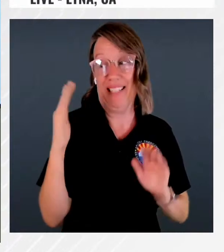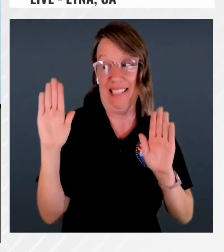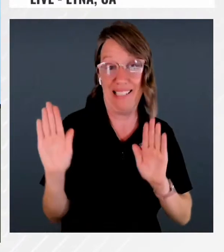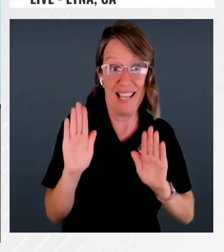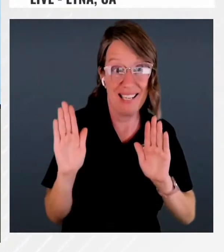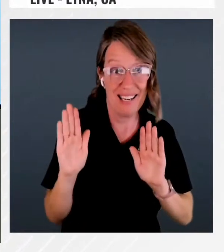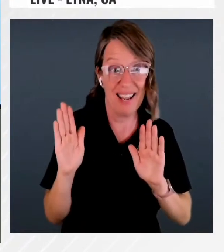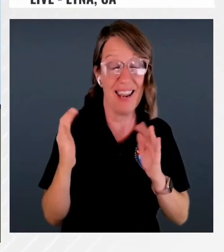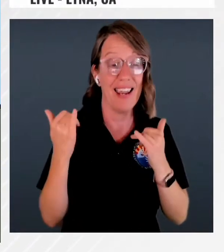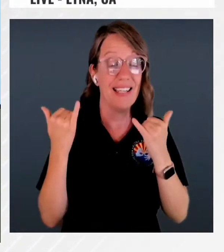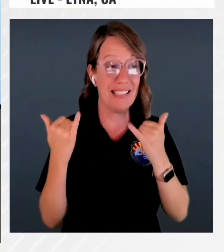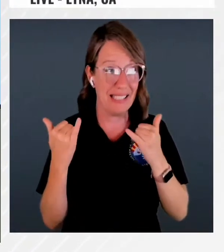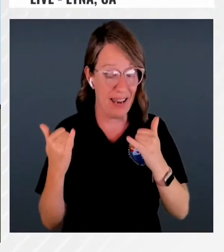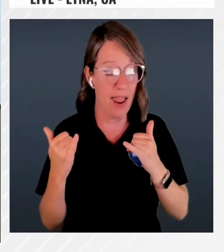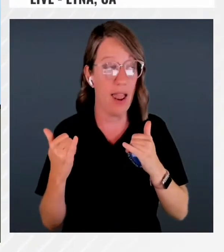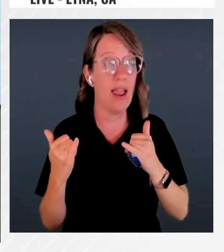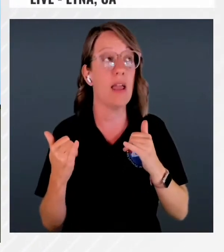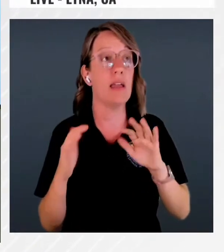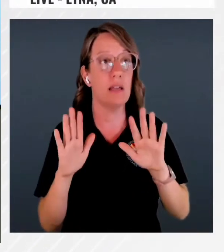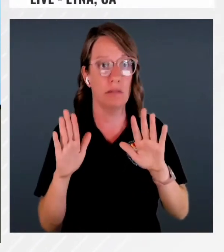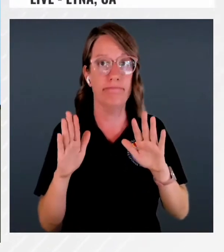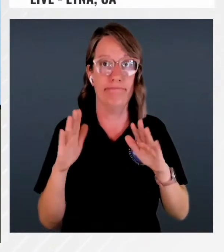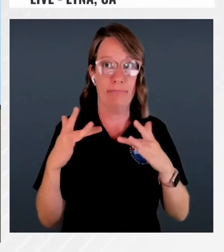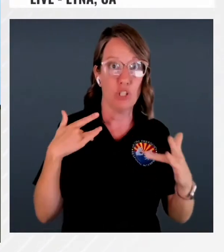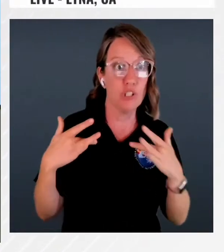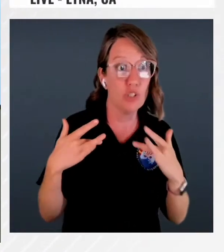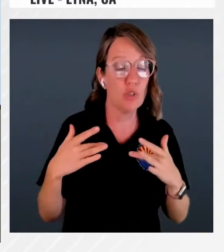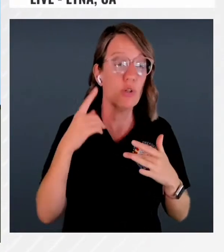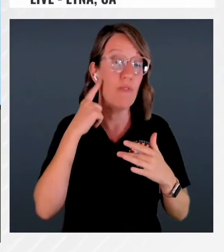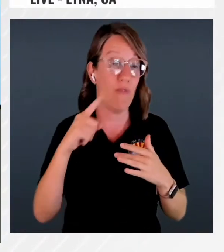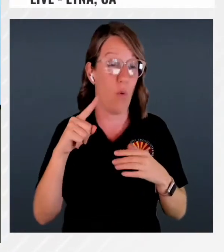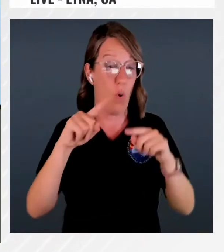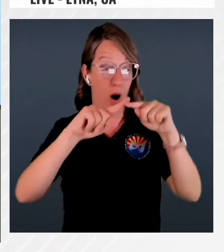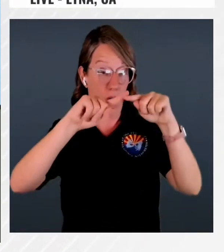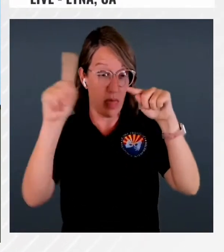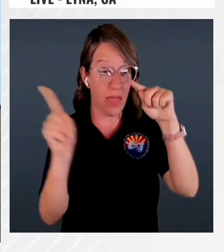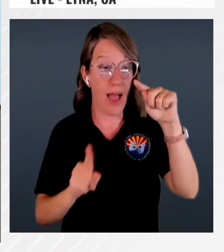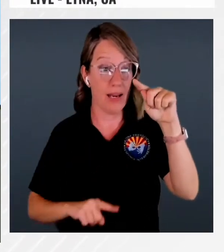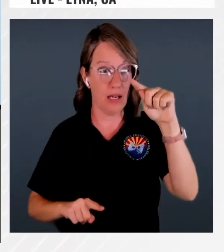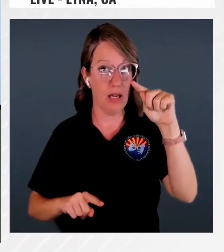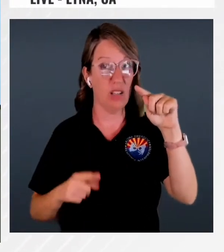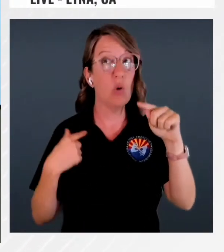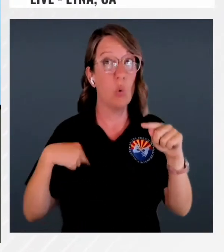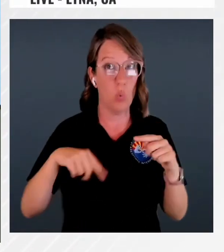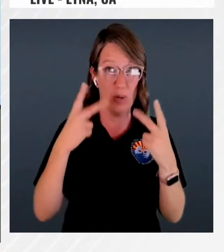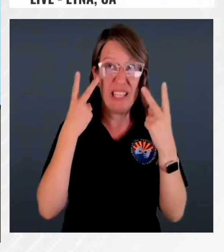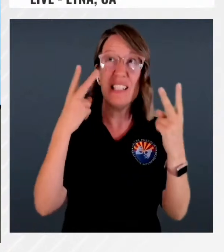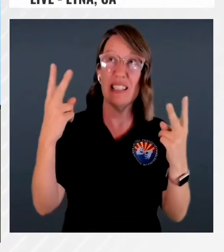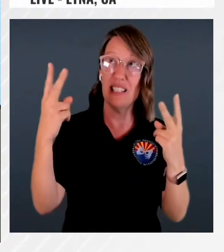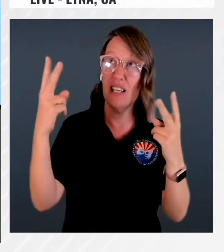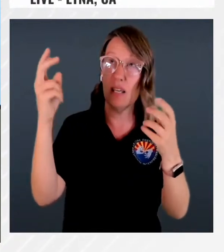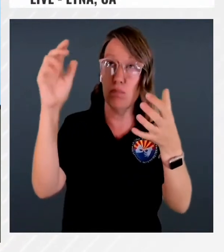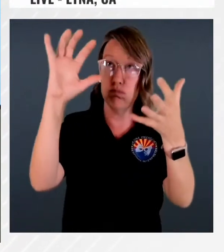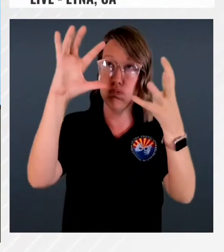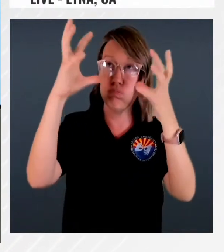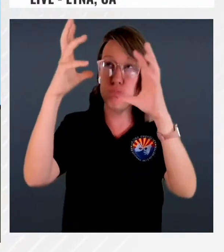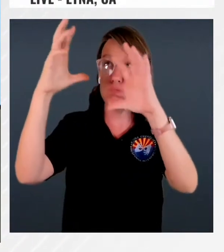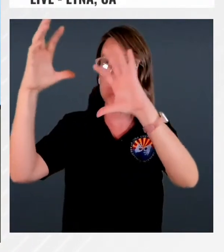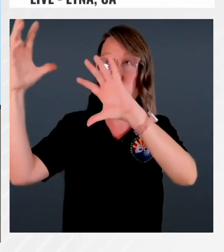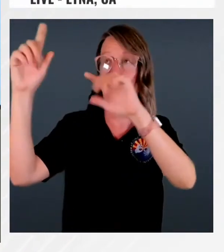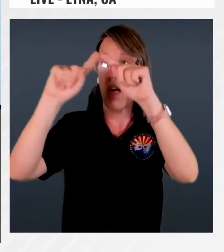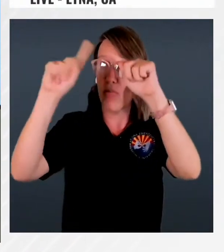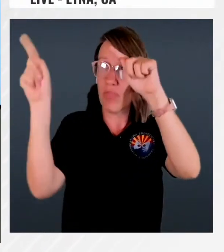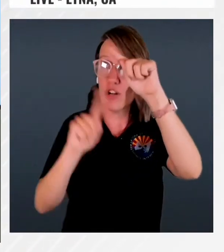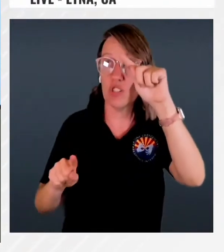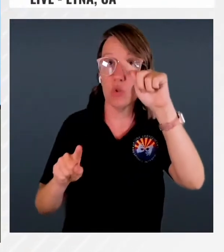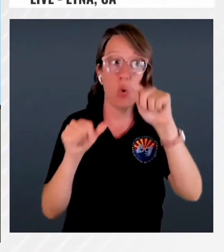talked about, to lightning potential. And we have seen these thunderstorms develop both yesterday and today. And they have